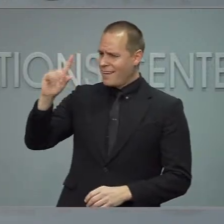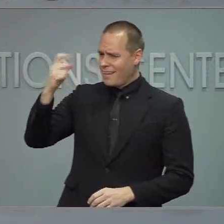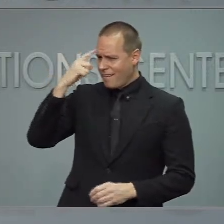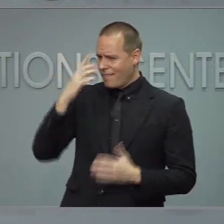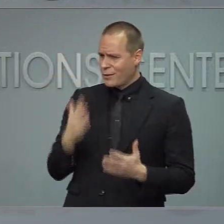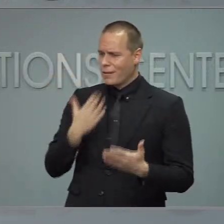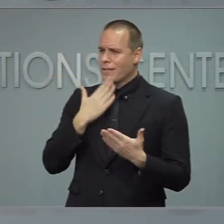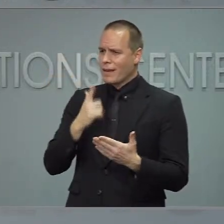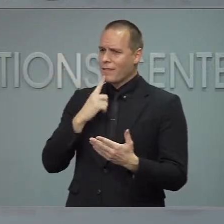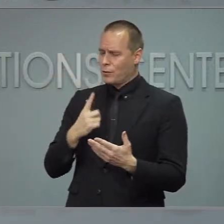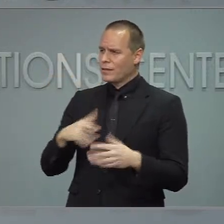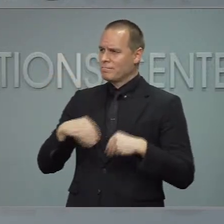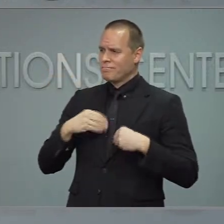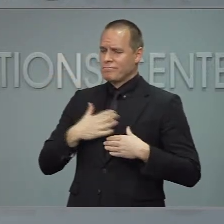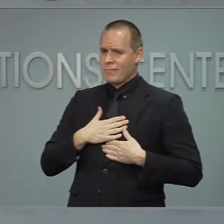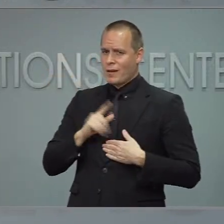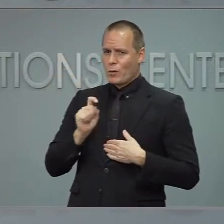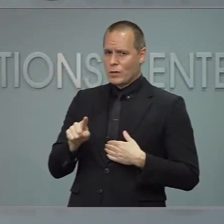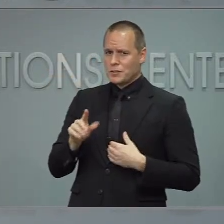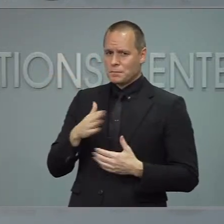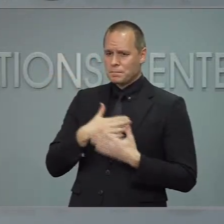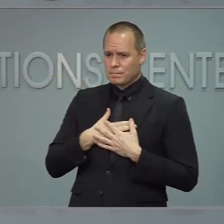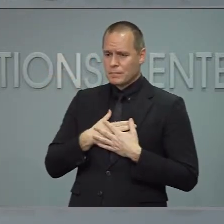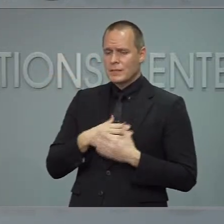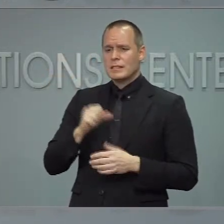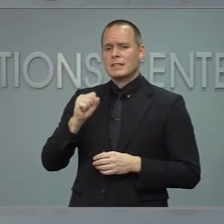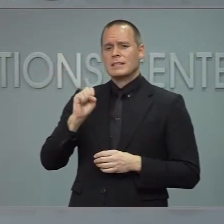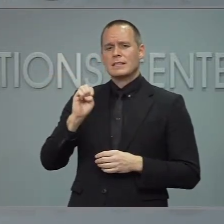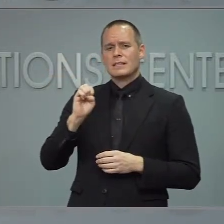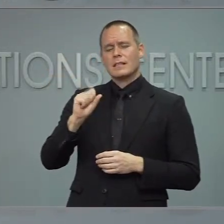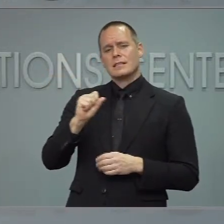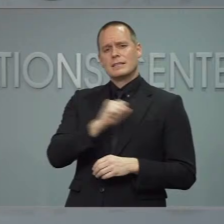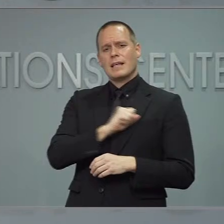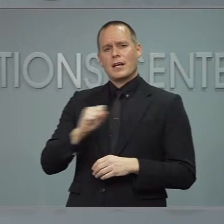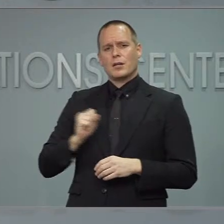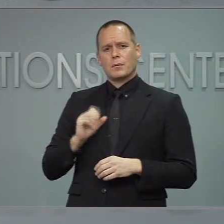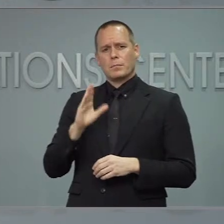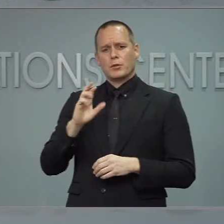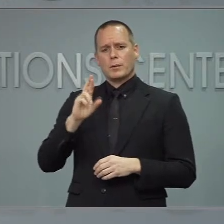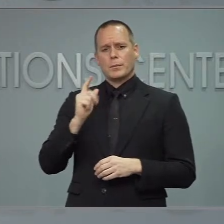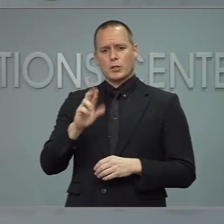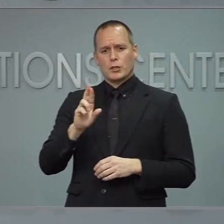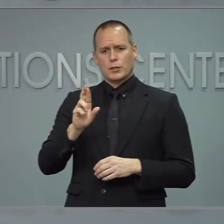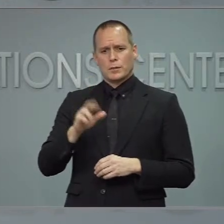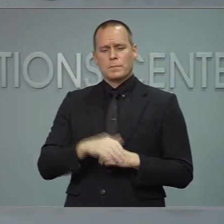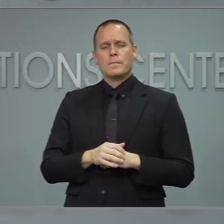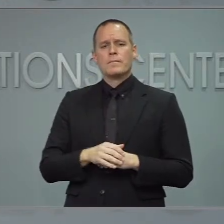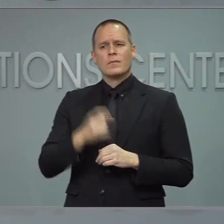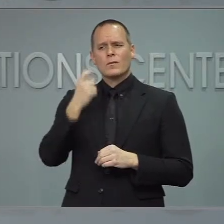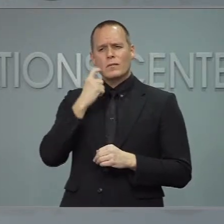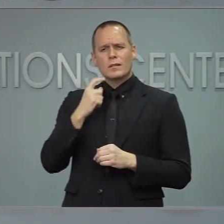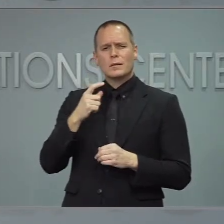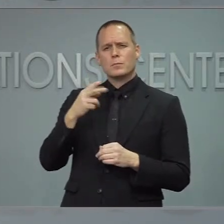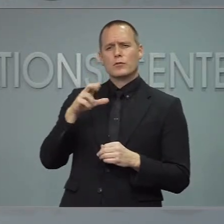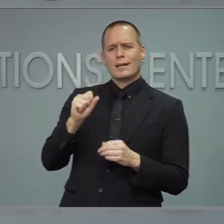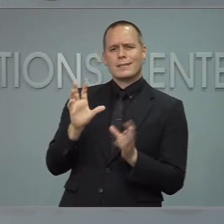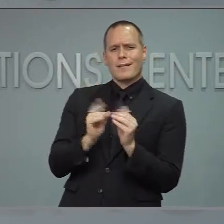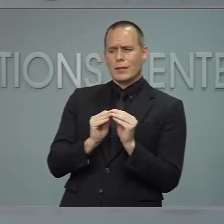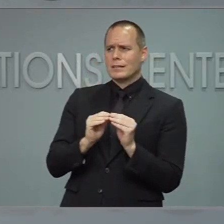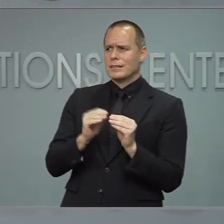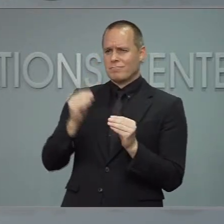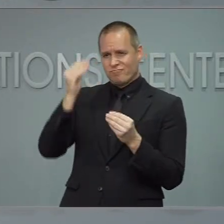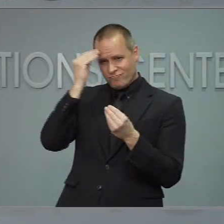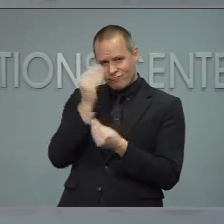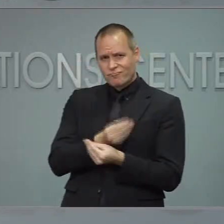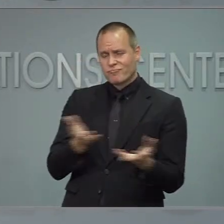for taking my question. Senator Berger just held a press conference about an hour ago saying that you all are working together